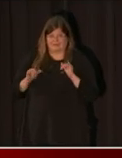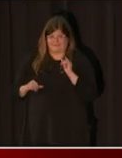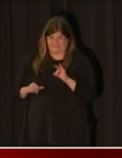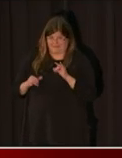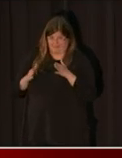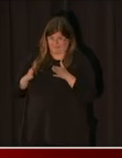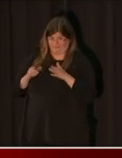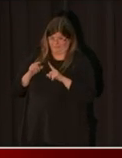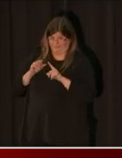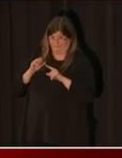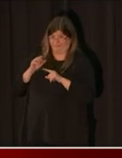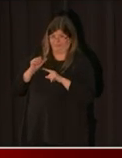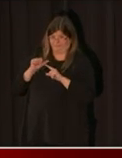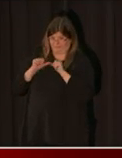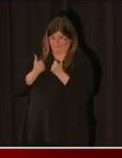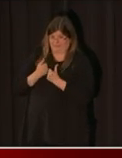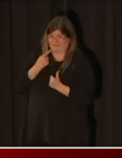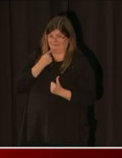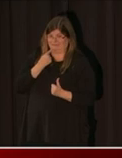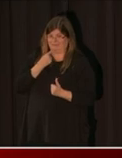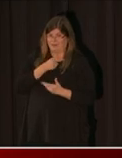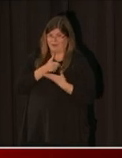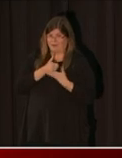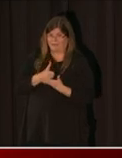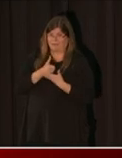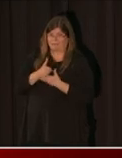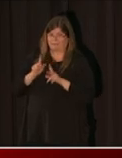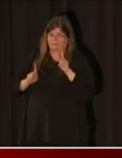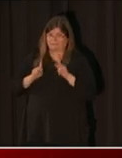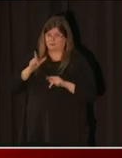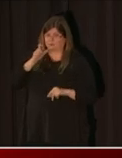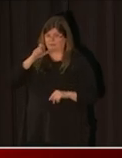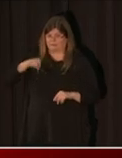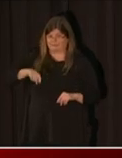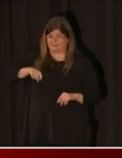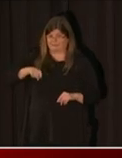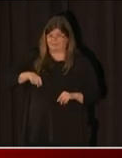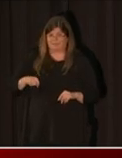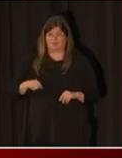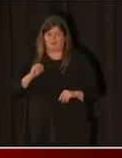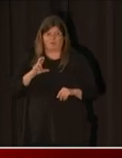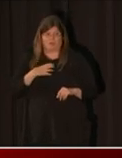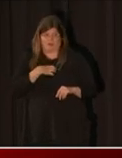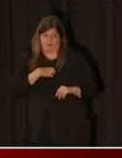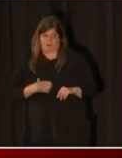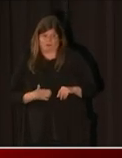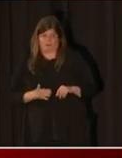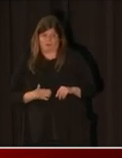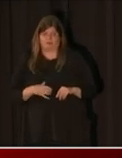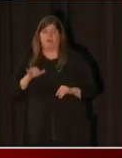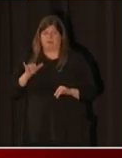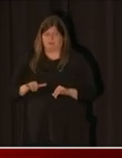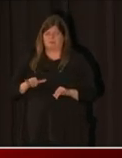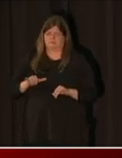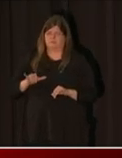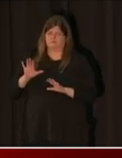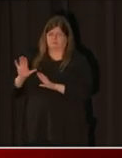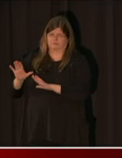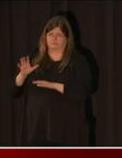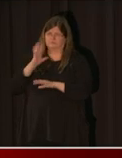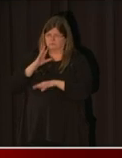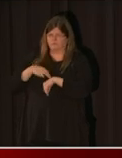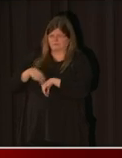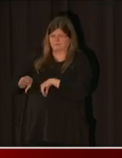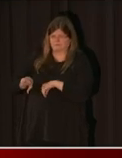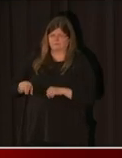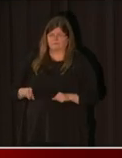need or helping the hungry, then they would have gotten a referral. If they're not doing that